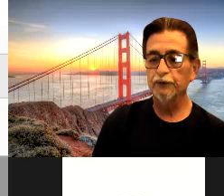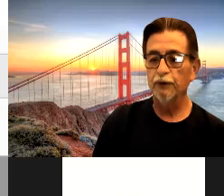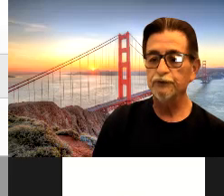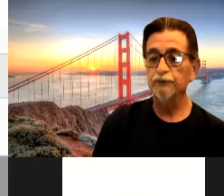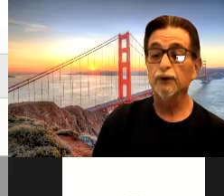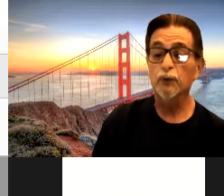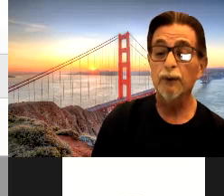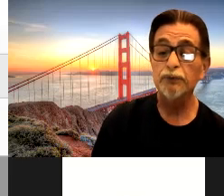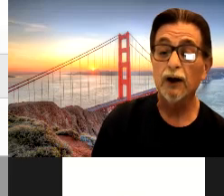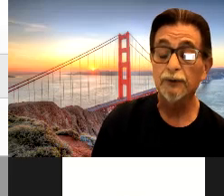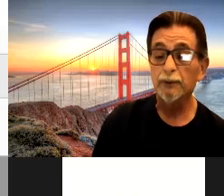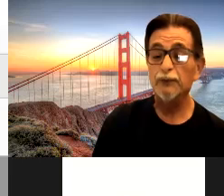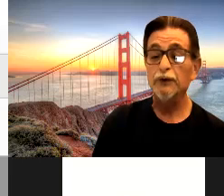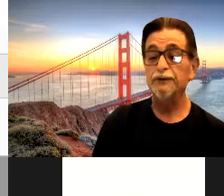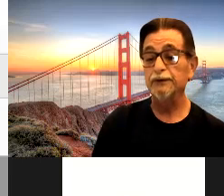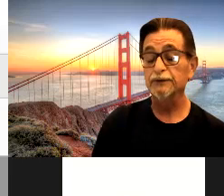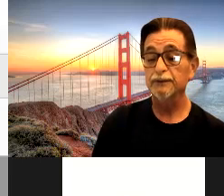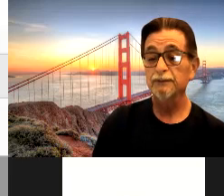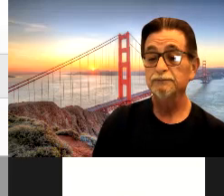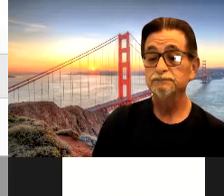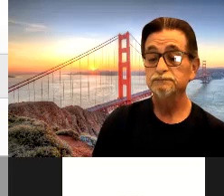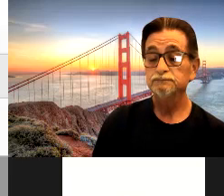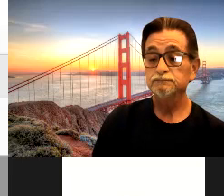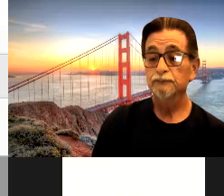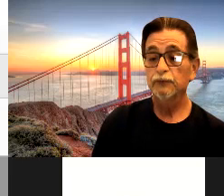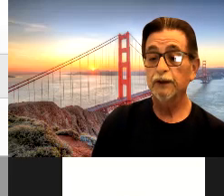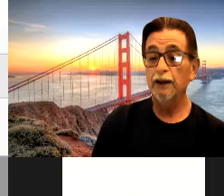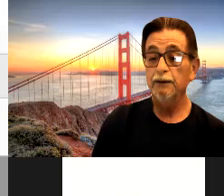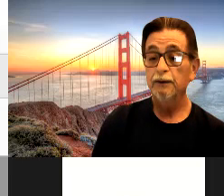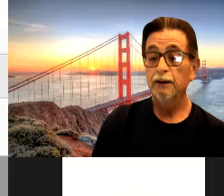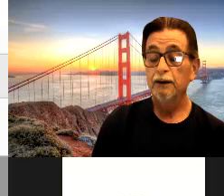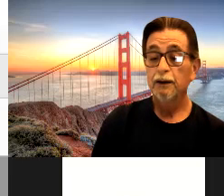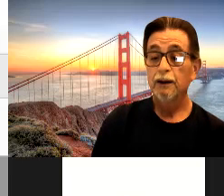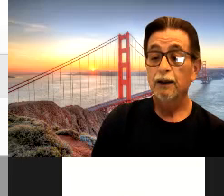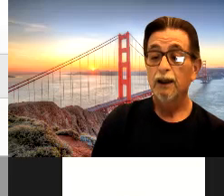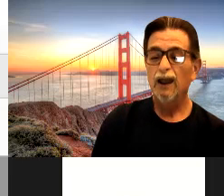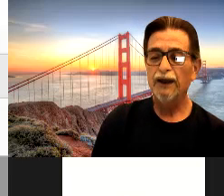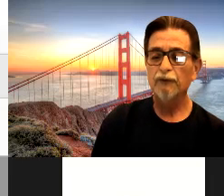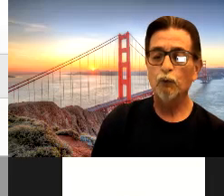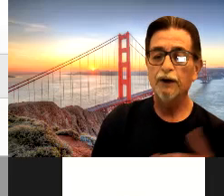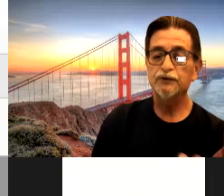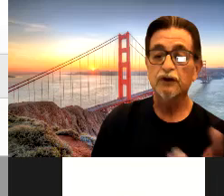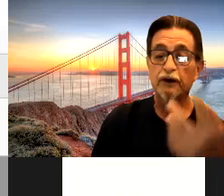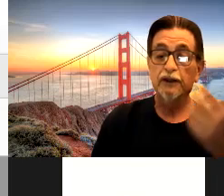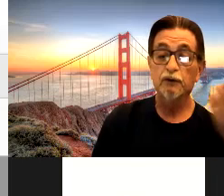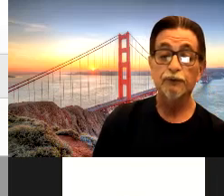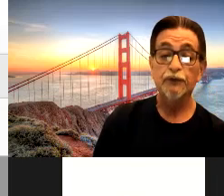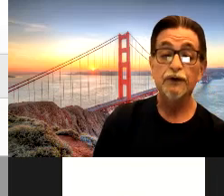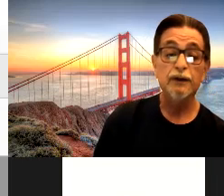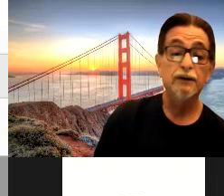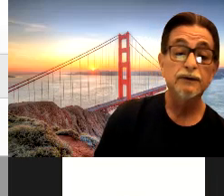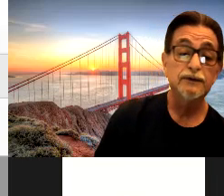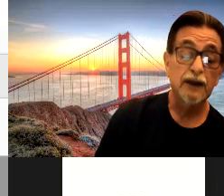electron configuration for krypton number 36. Okay? And then if I want to start it again